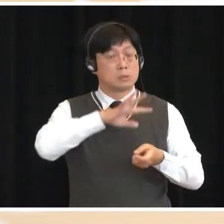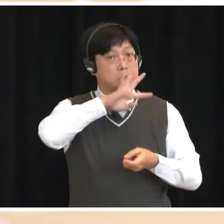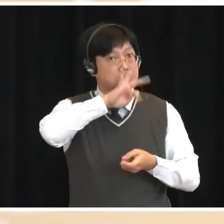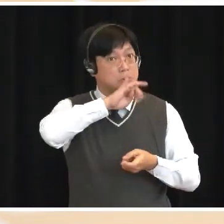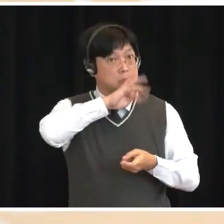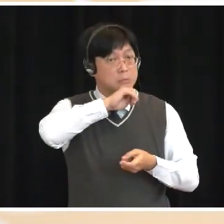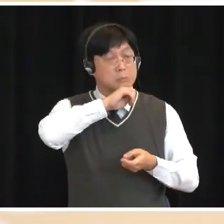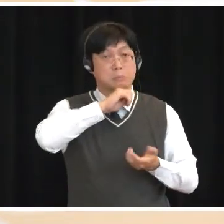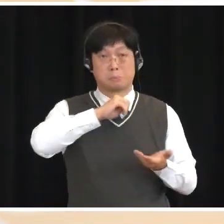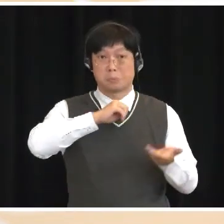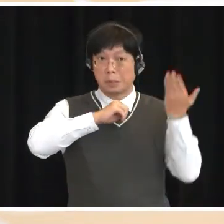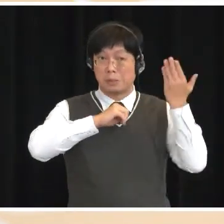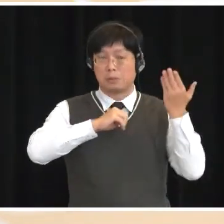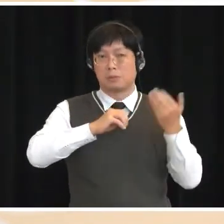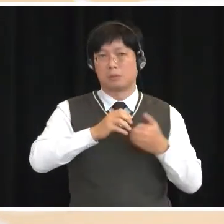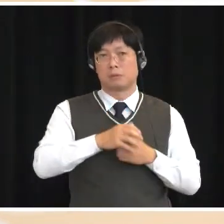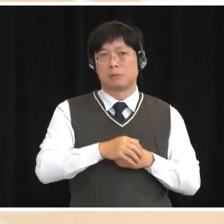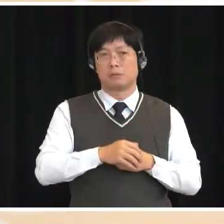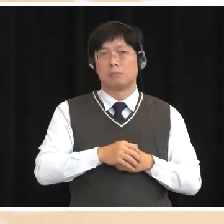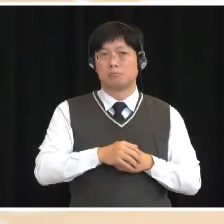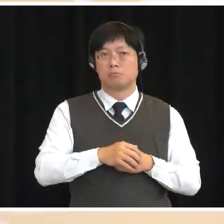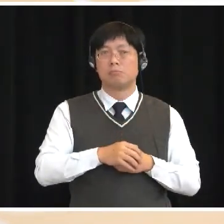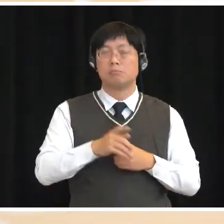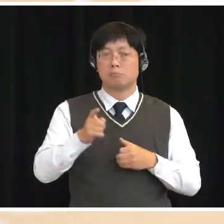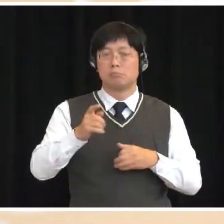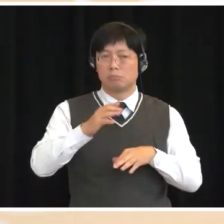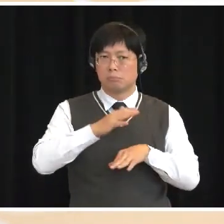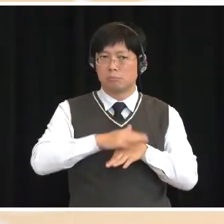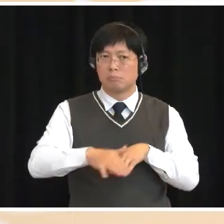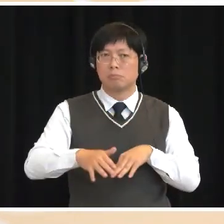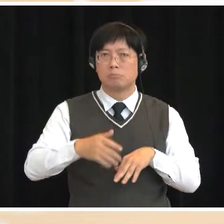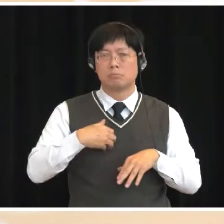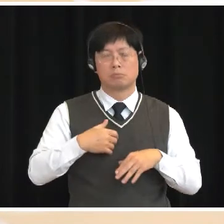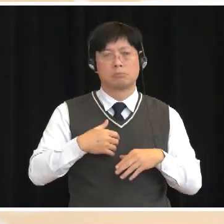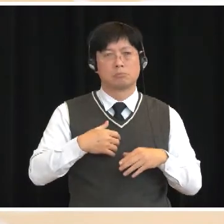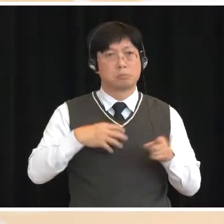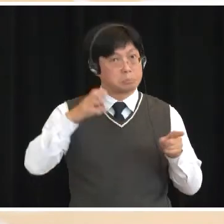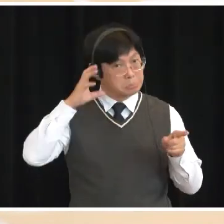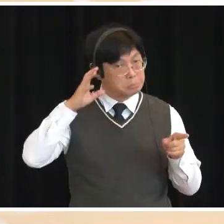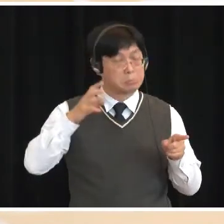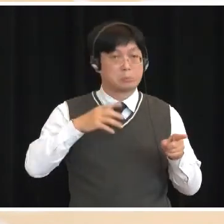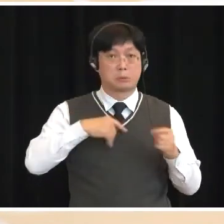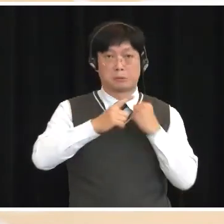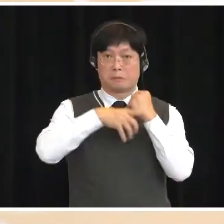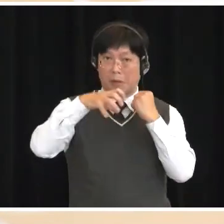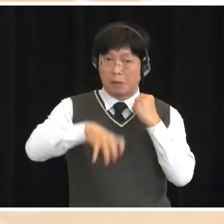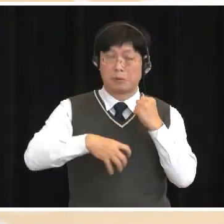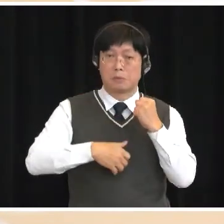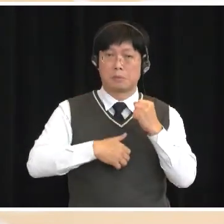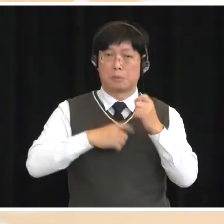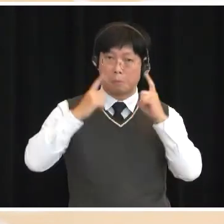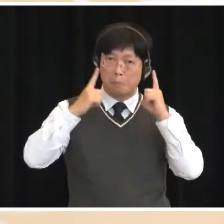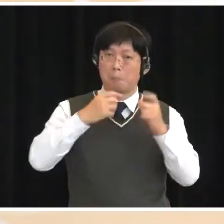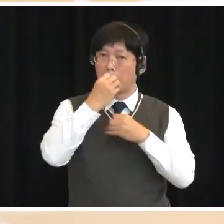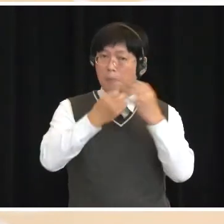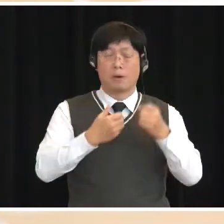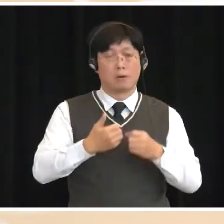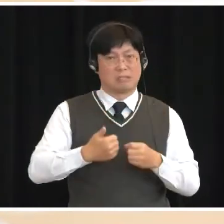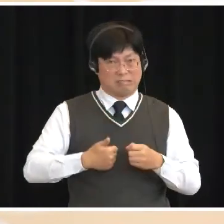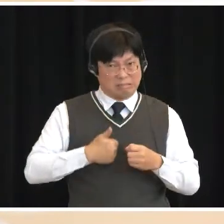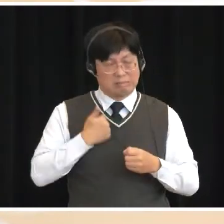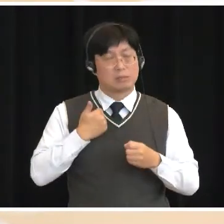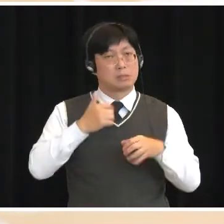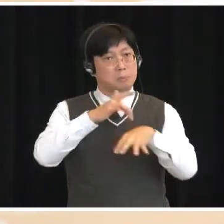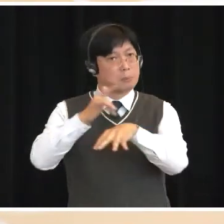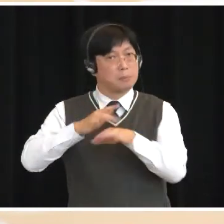actual practice in hearing children? Because without an age limit, there is a lot